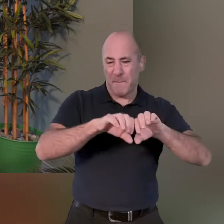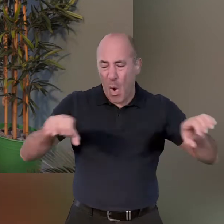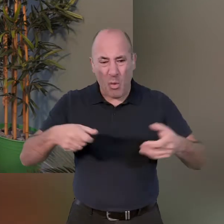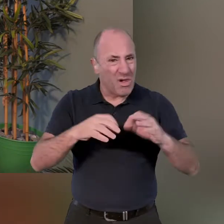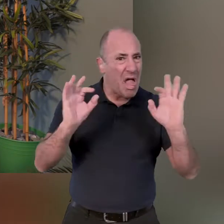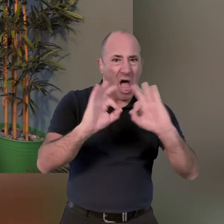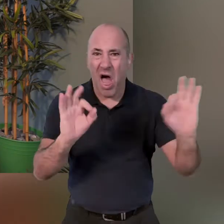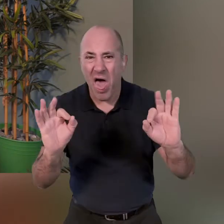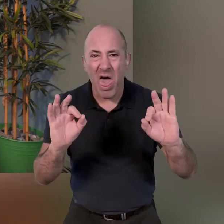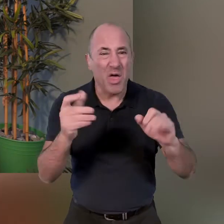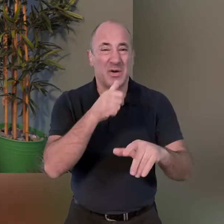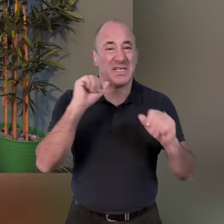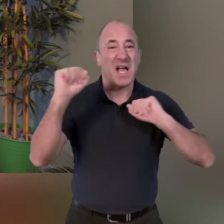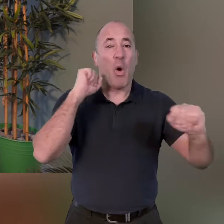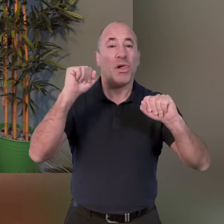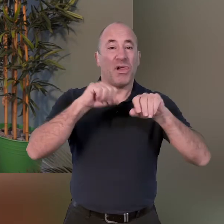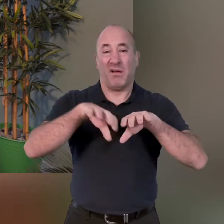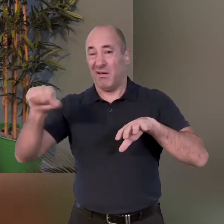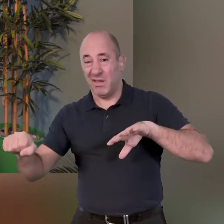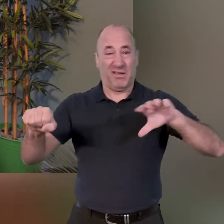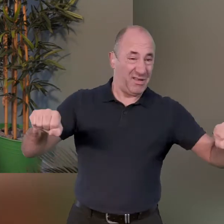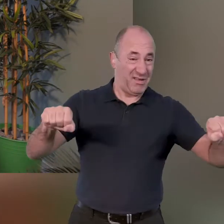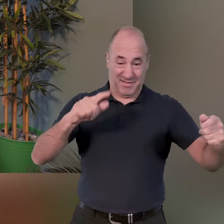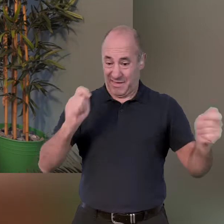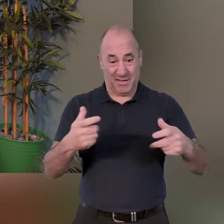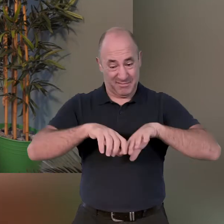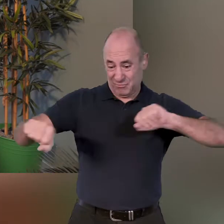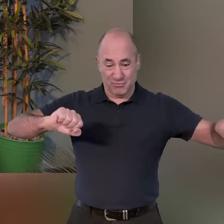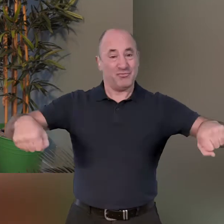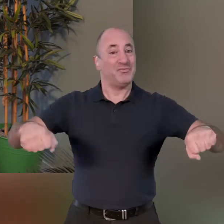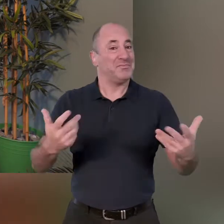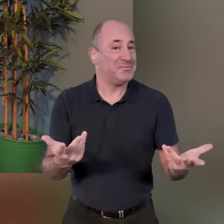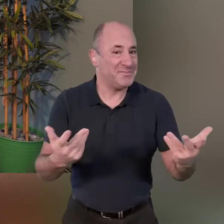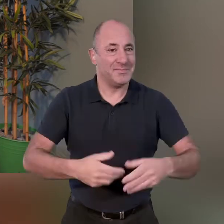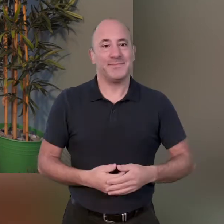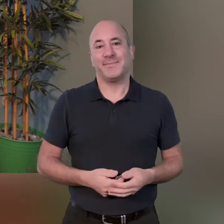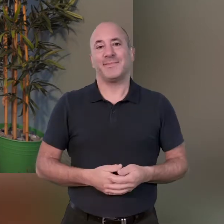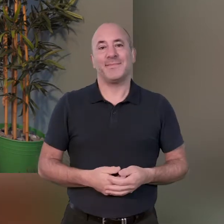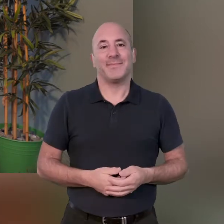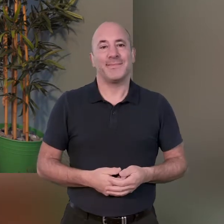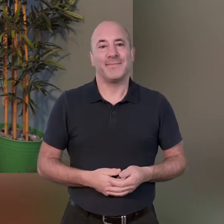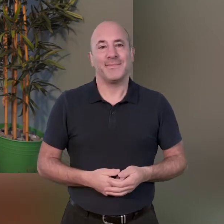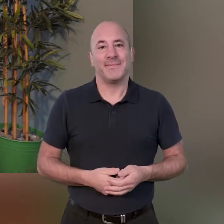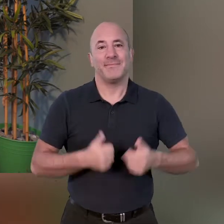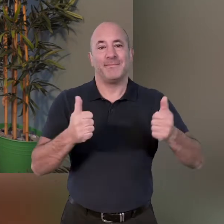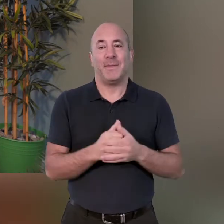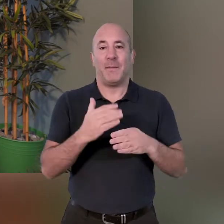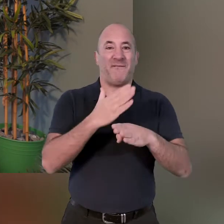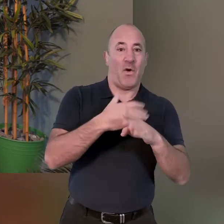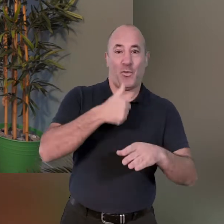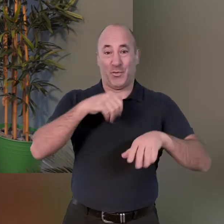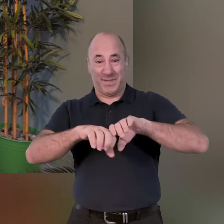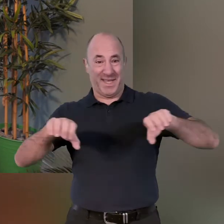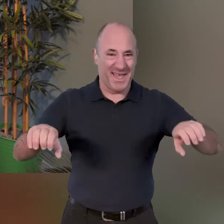pole, you can always use a towel and just grab that at the ends, and that would be a great little adaptation there that you can use.